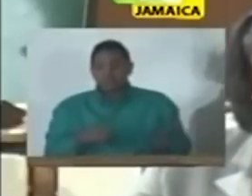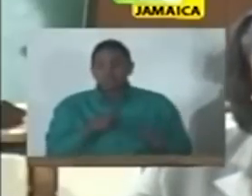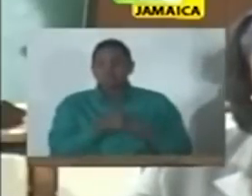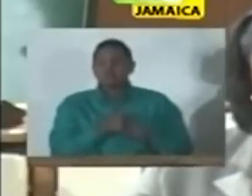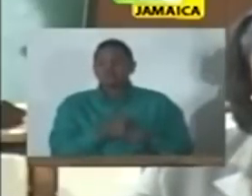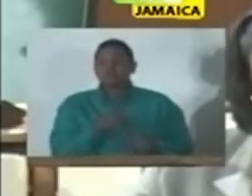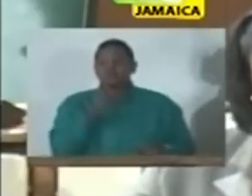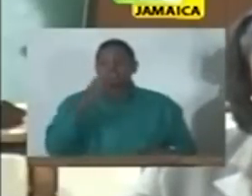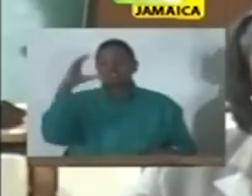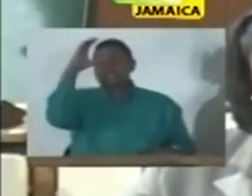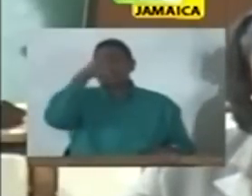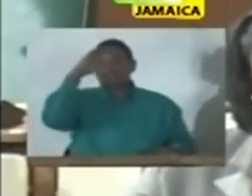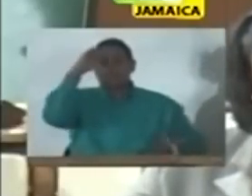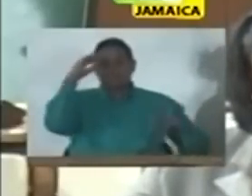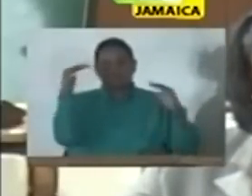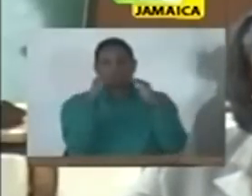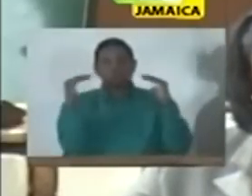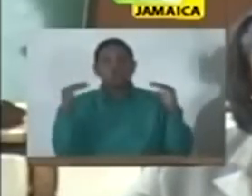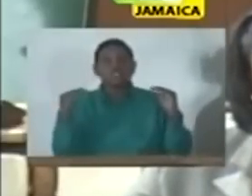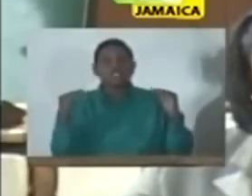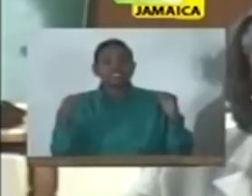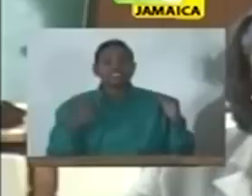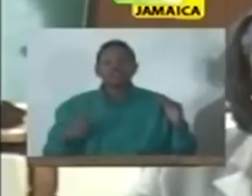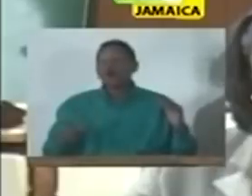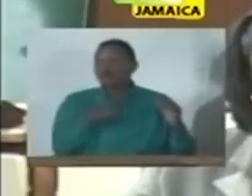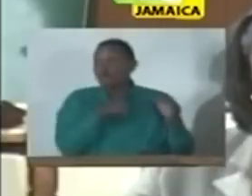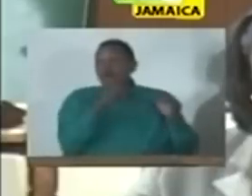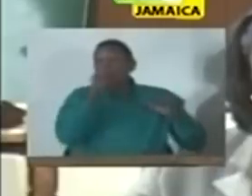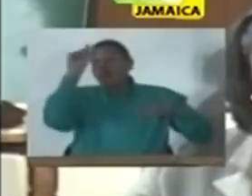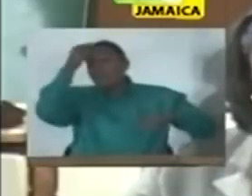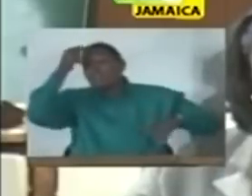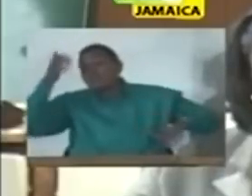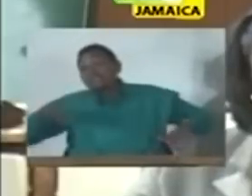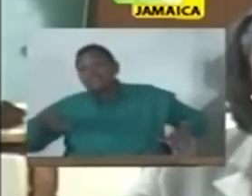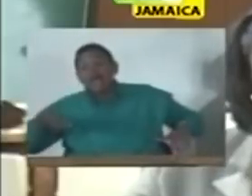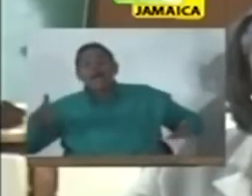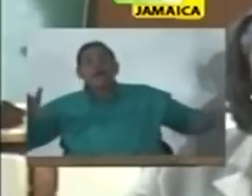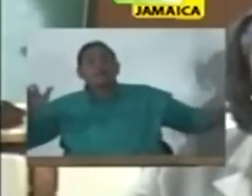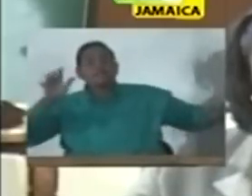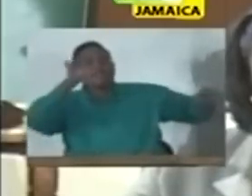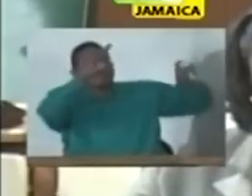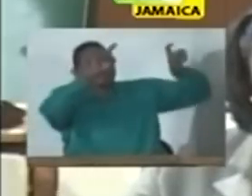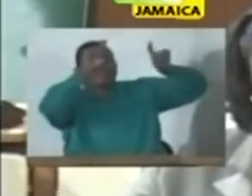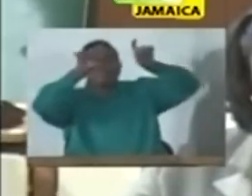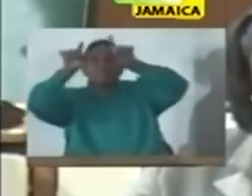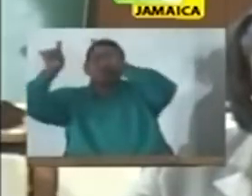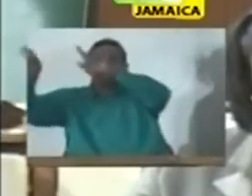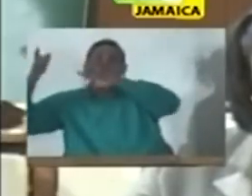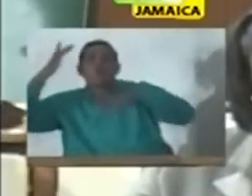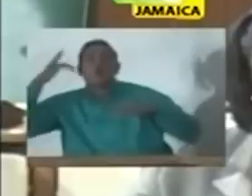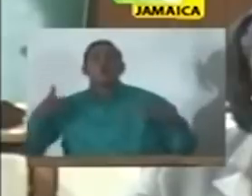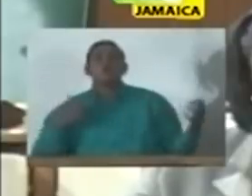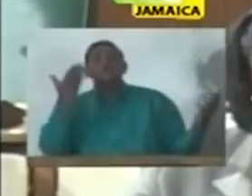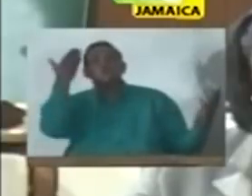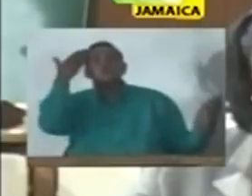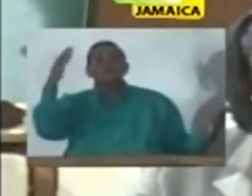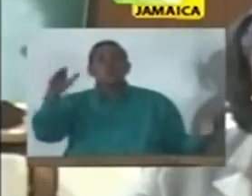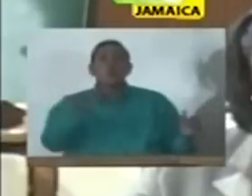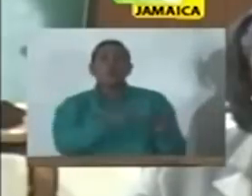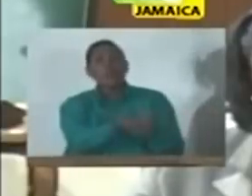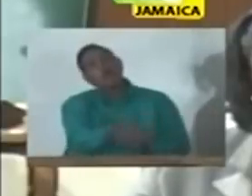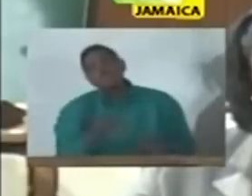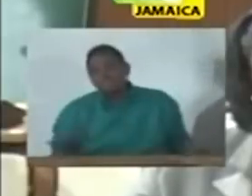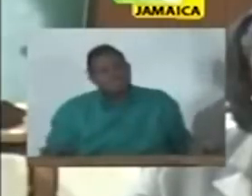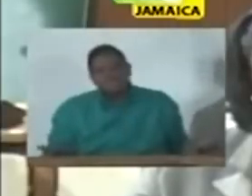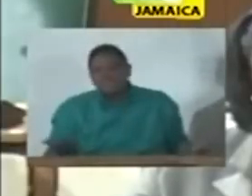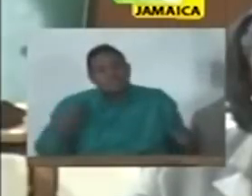seeking justice. We on the government side are making inquiries because we do not know enough.